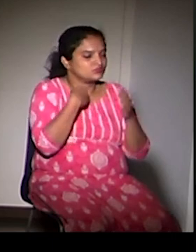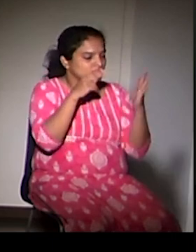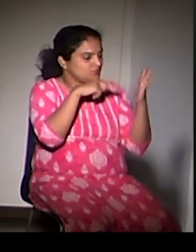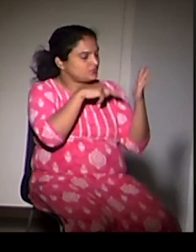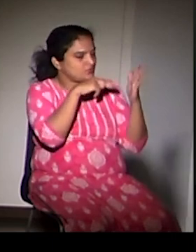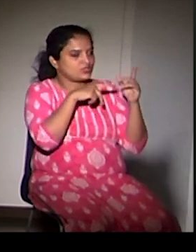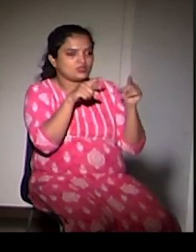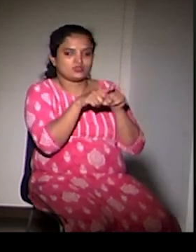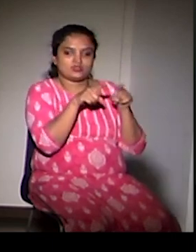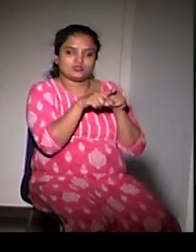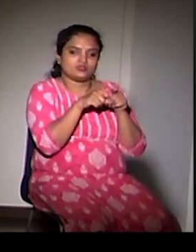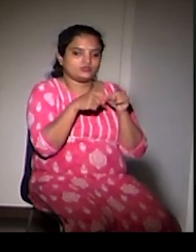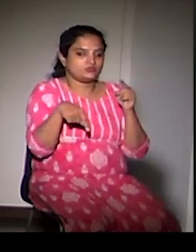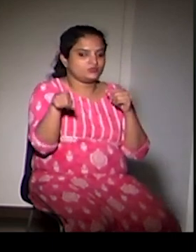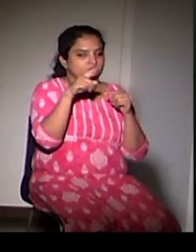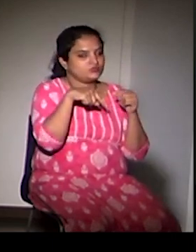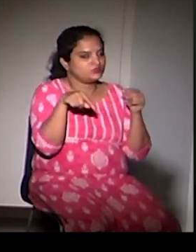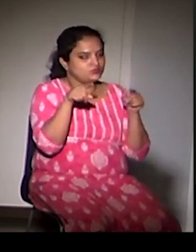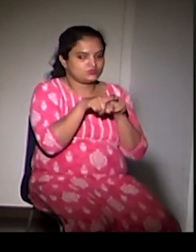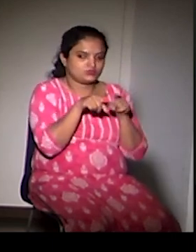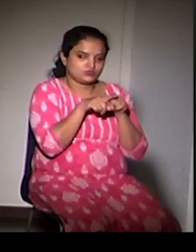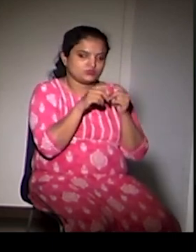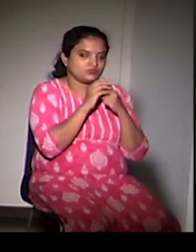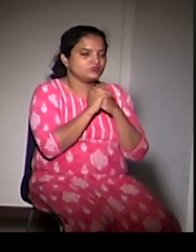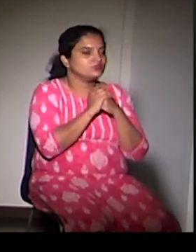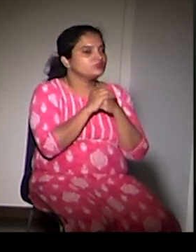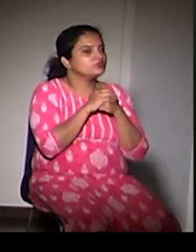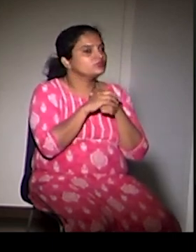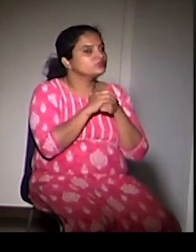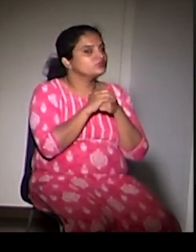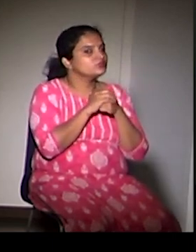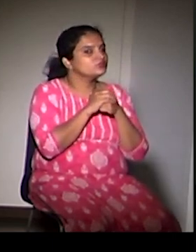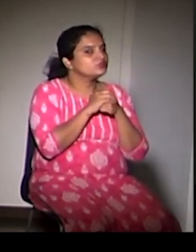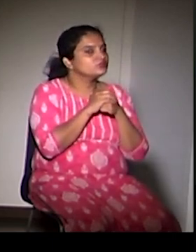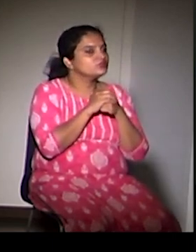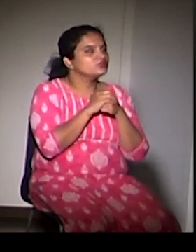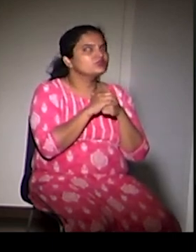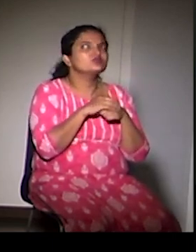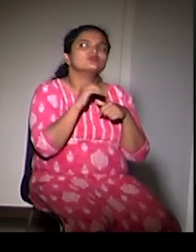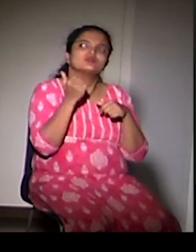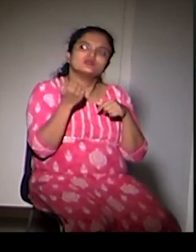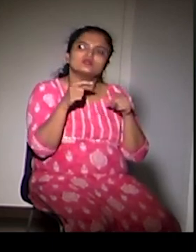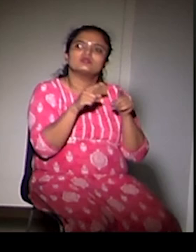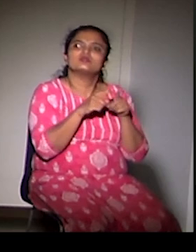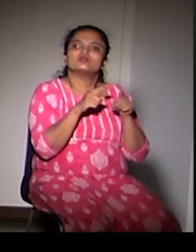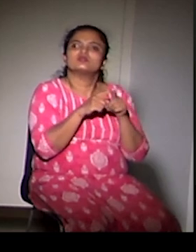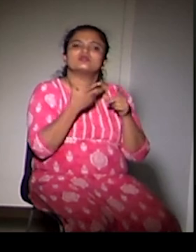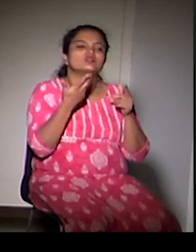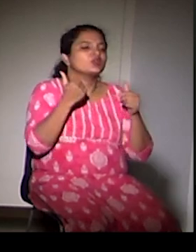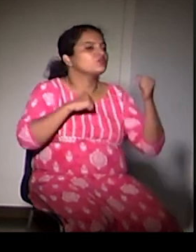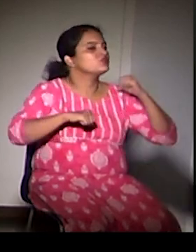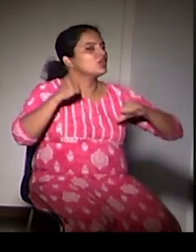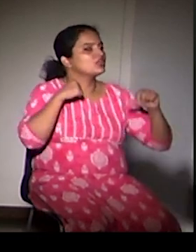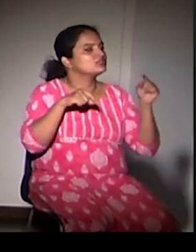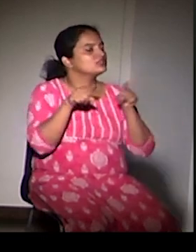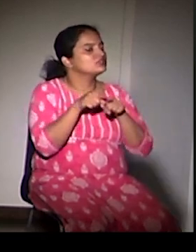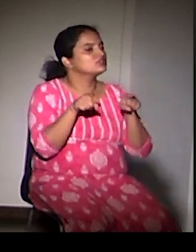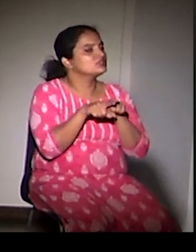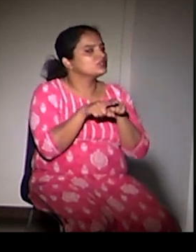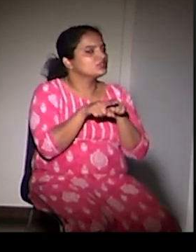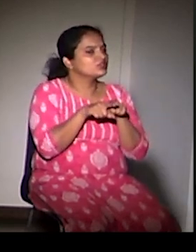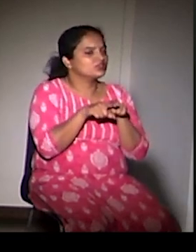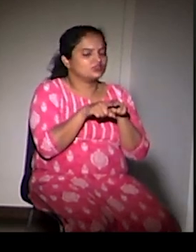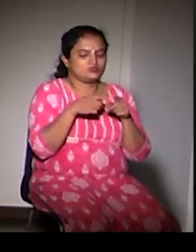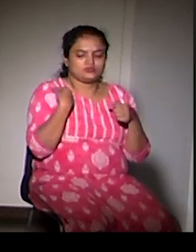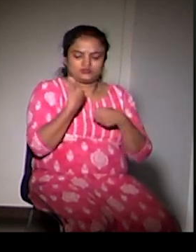of enduring colours. There's also the matter of fashion, because it has